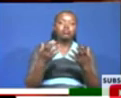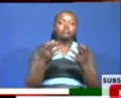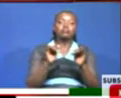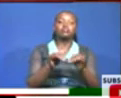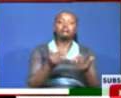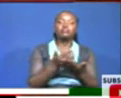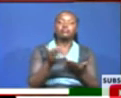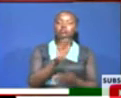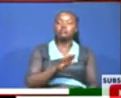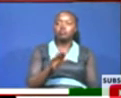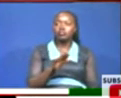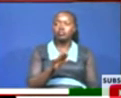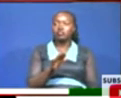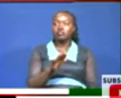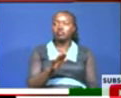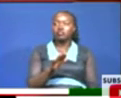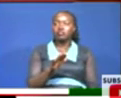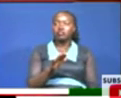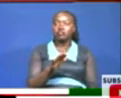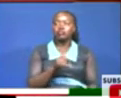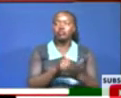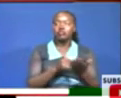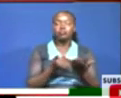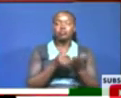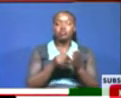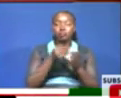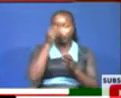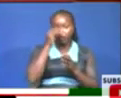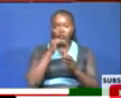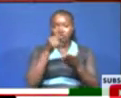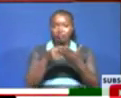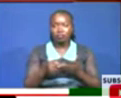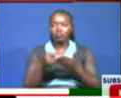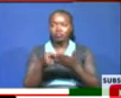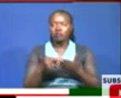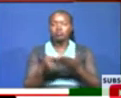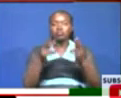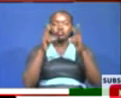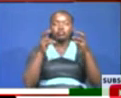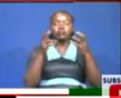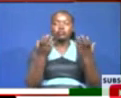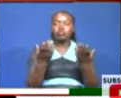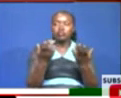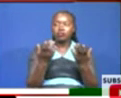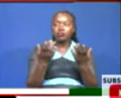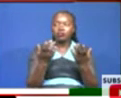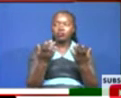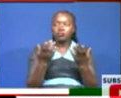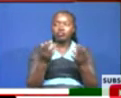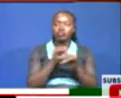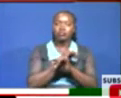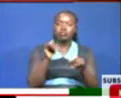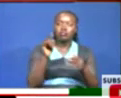that territory. It is just portended that we are now debating this motion, Honorable Speaker, to sanitize